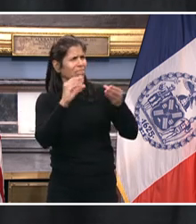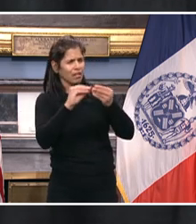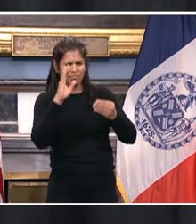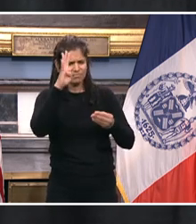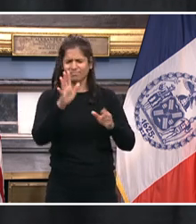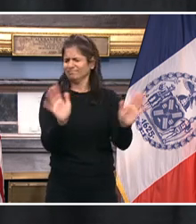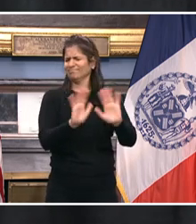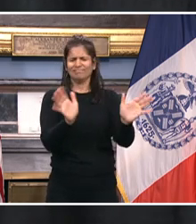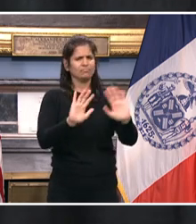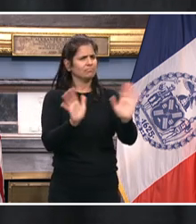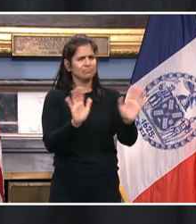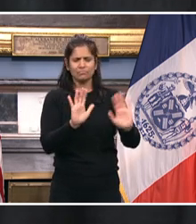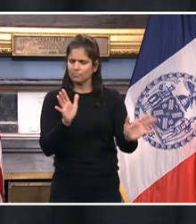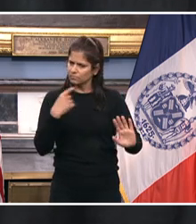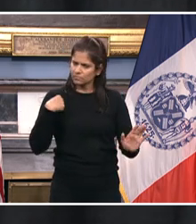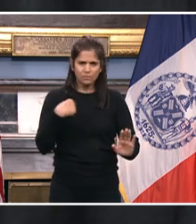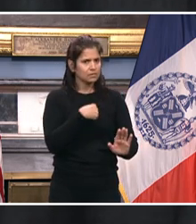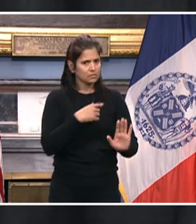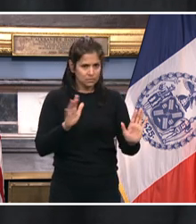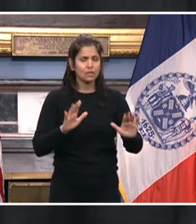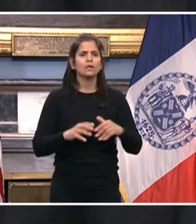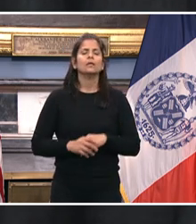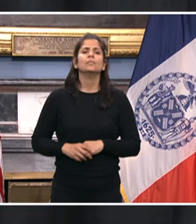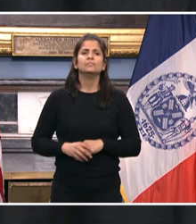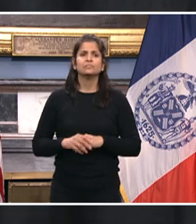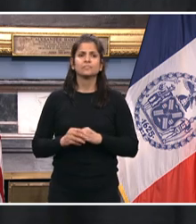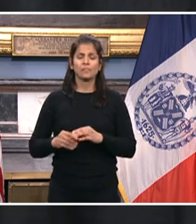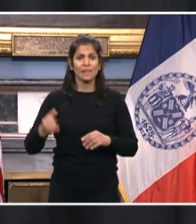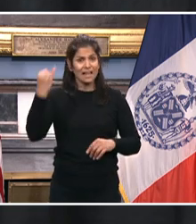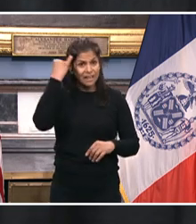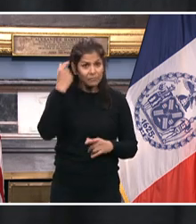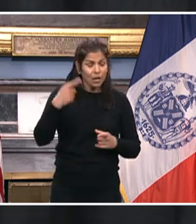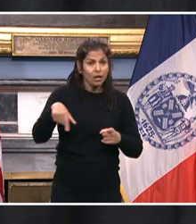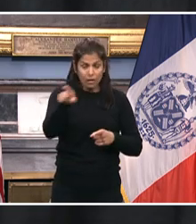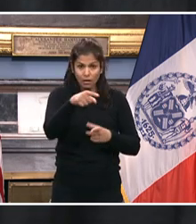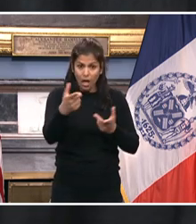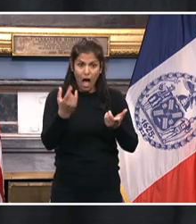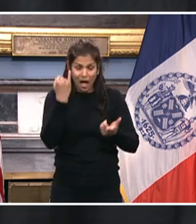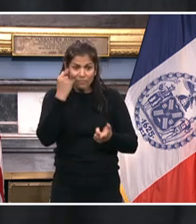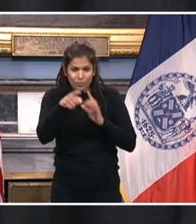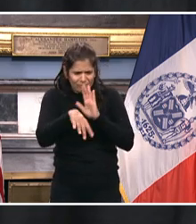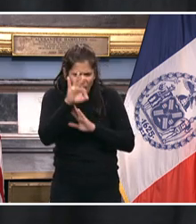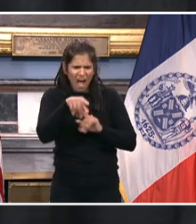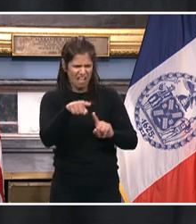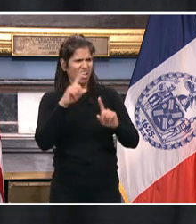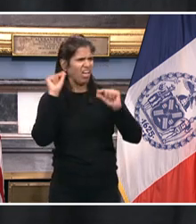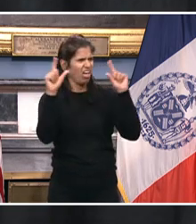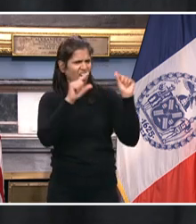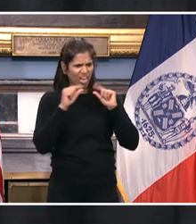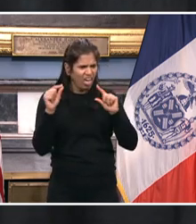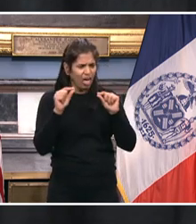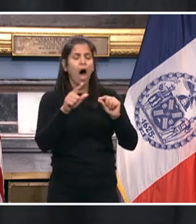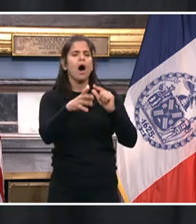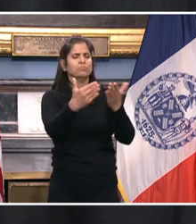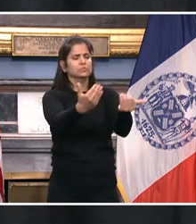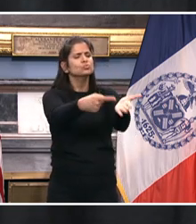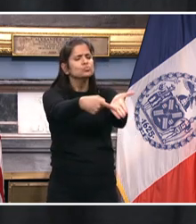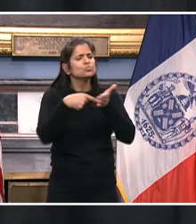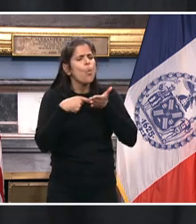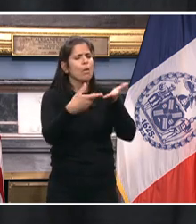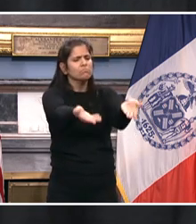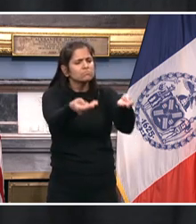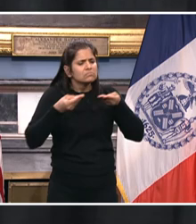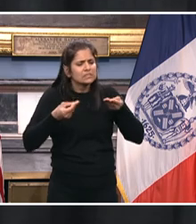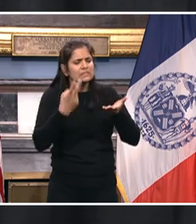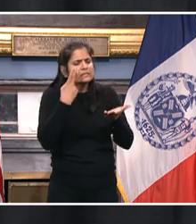has evidence of a specific case, I want to hear that evidence. I want names and dates and places, not this madness. It's